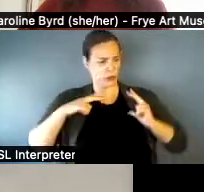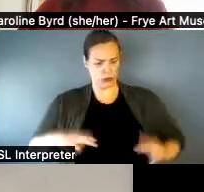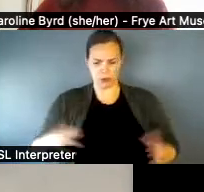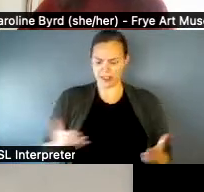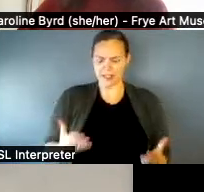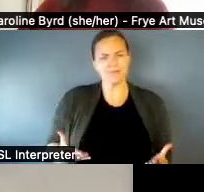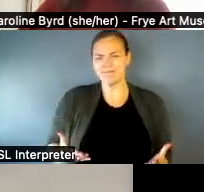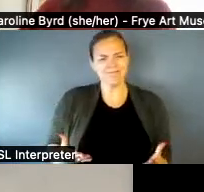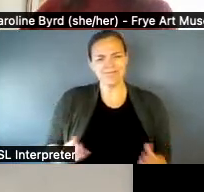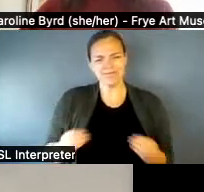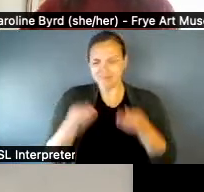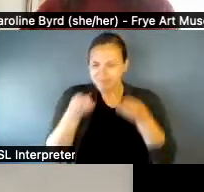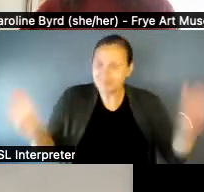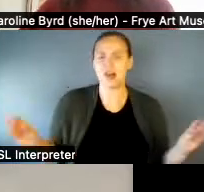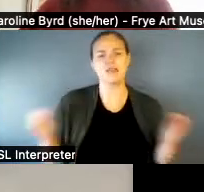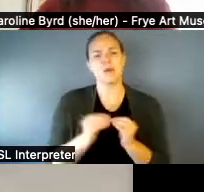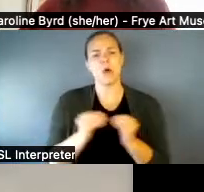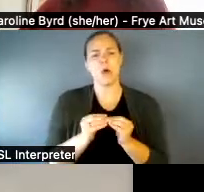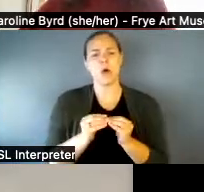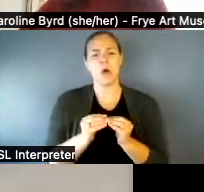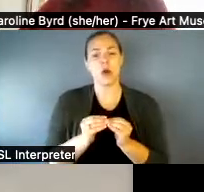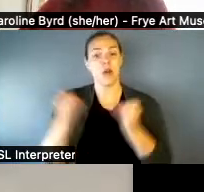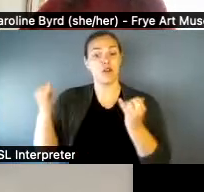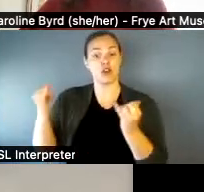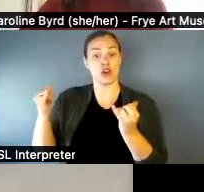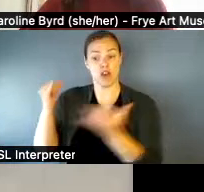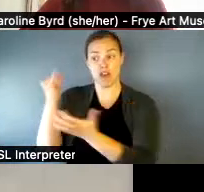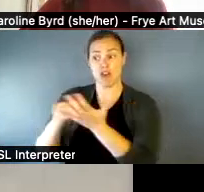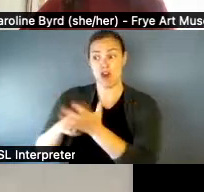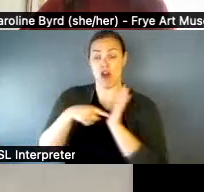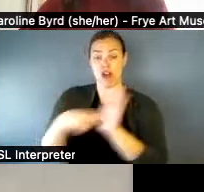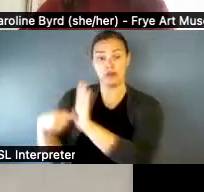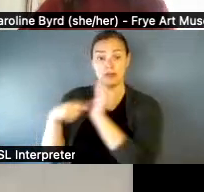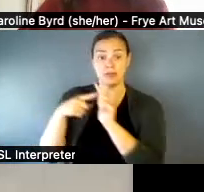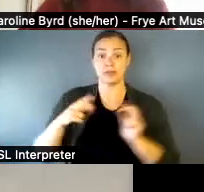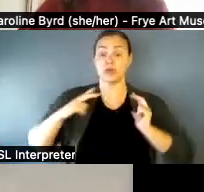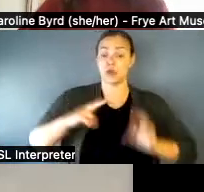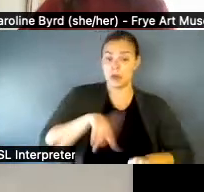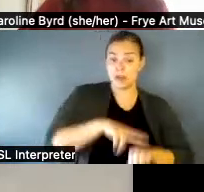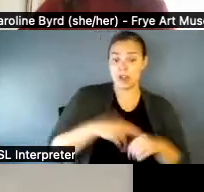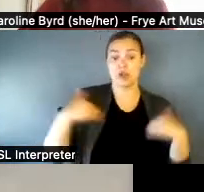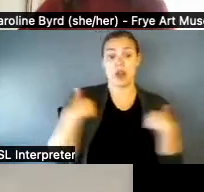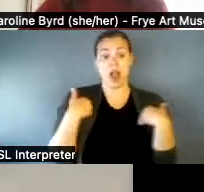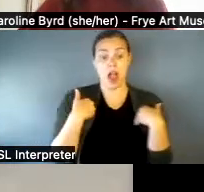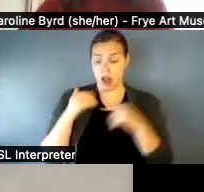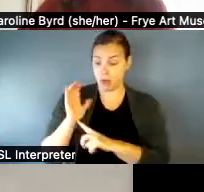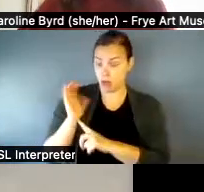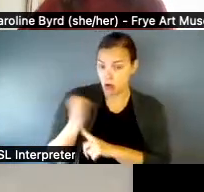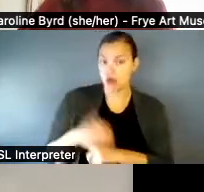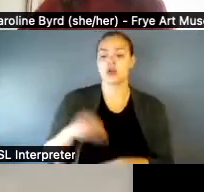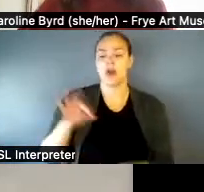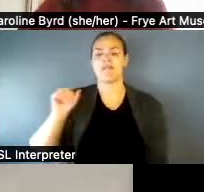presence. Inspired by current exhibitions, Human Nature, Animal Culture, selections from the Frye Art